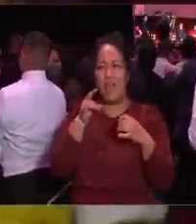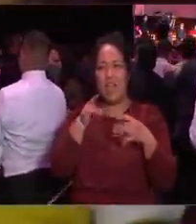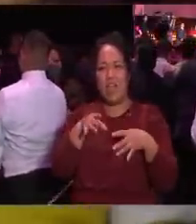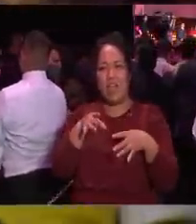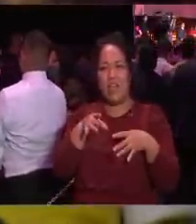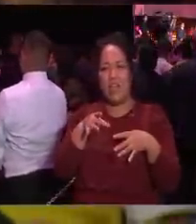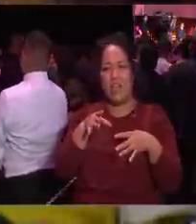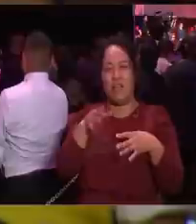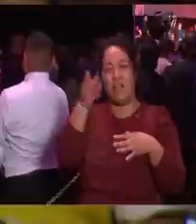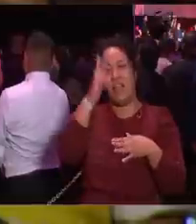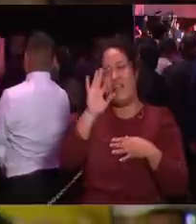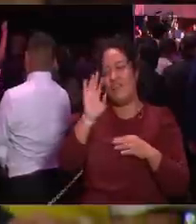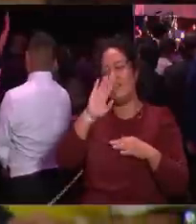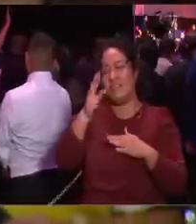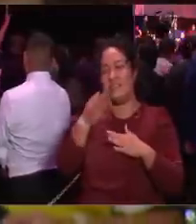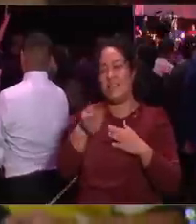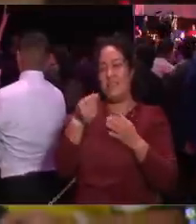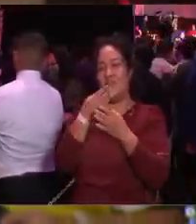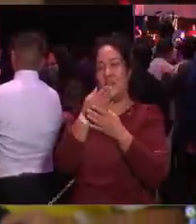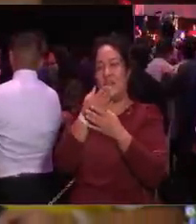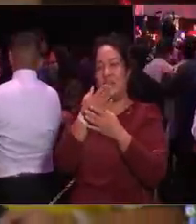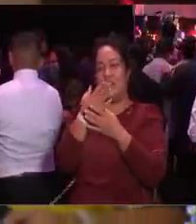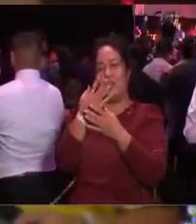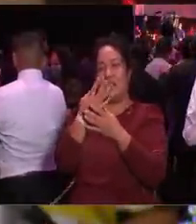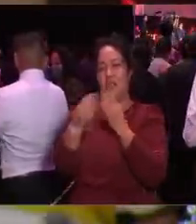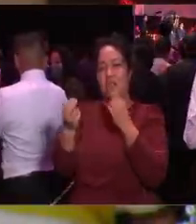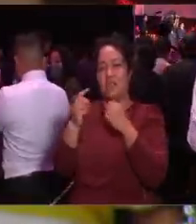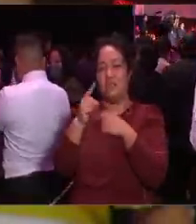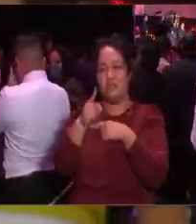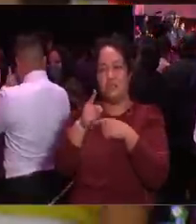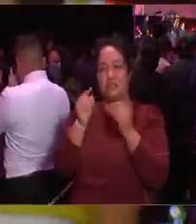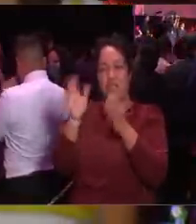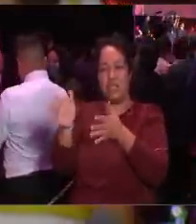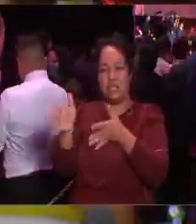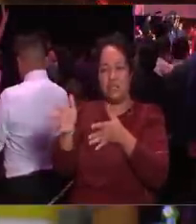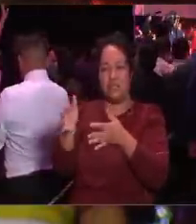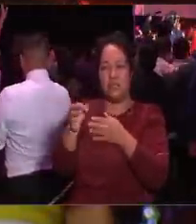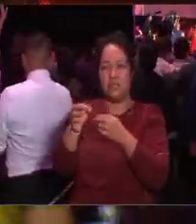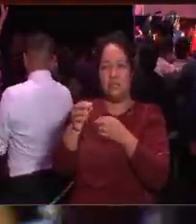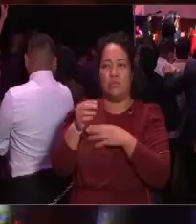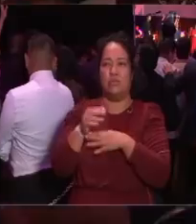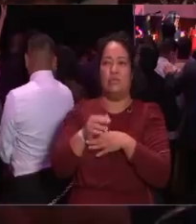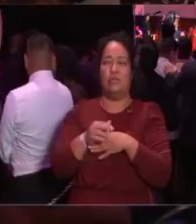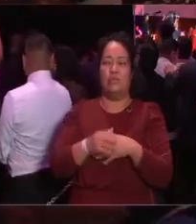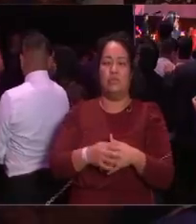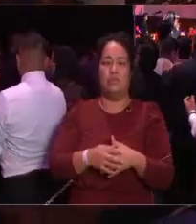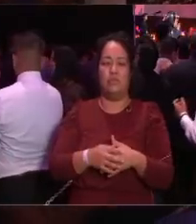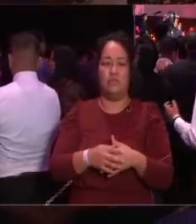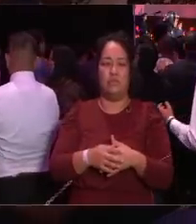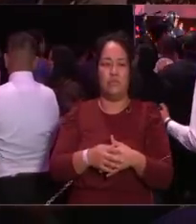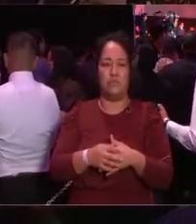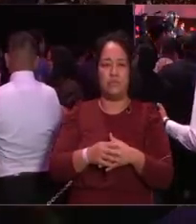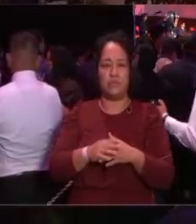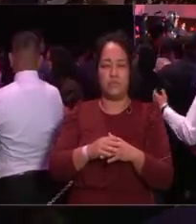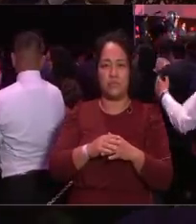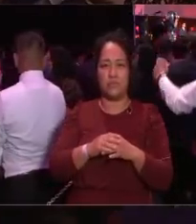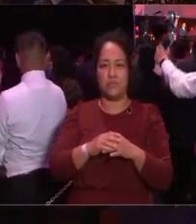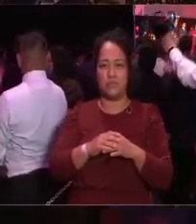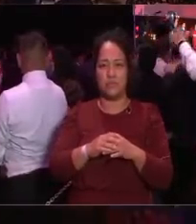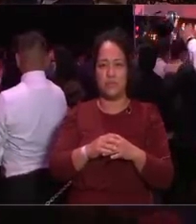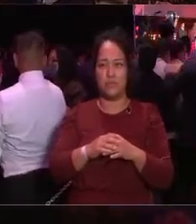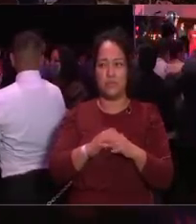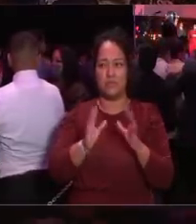God will never leave you. Dios nunca te va a nor dejar. Forsake you. Dios nunca te va a desamparar. And